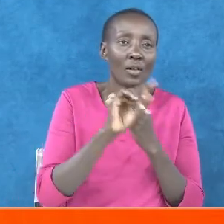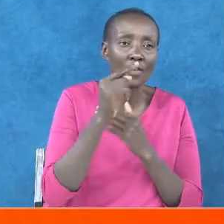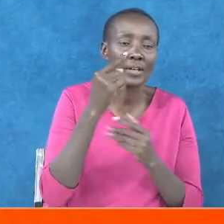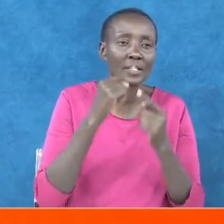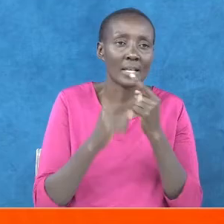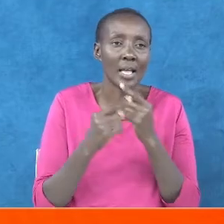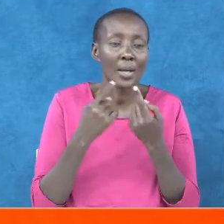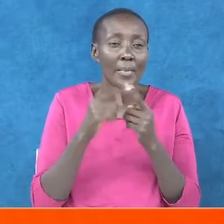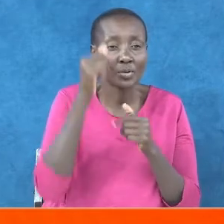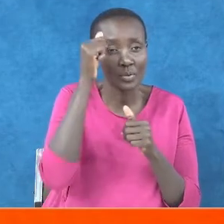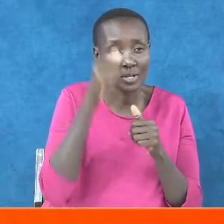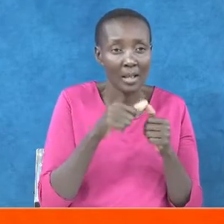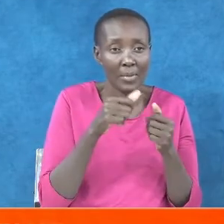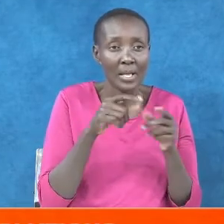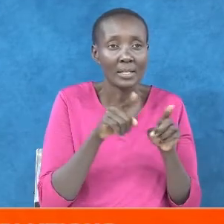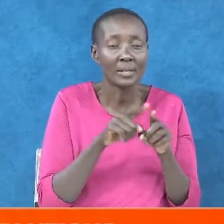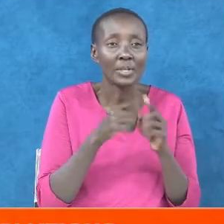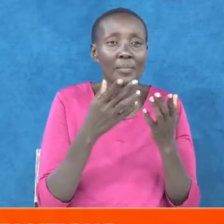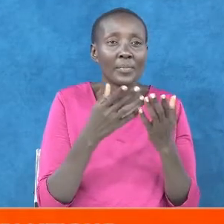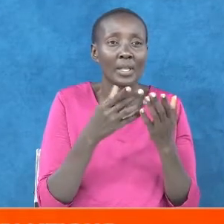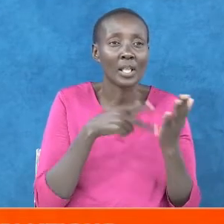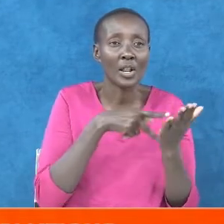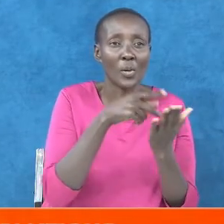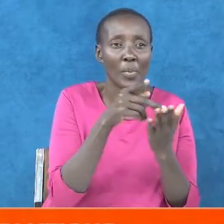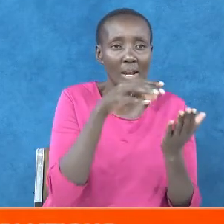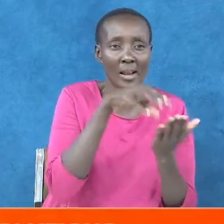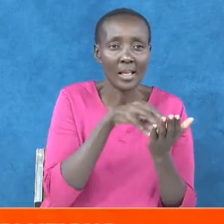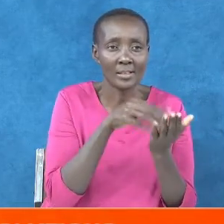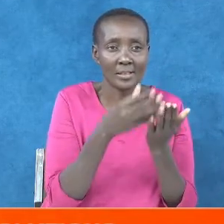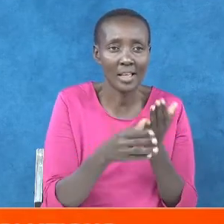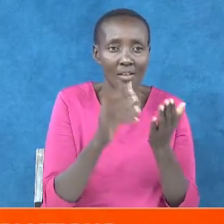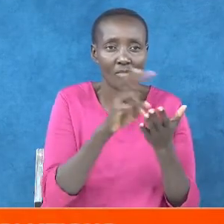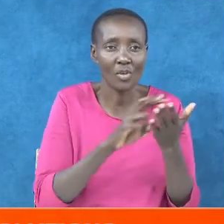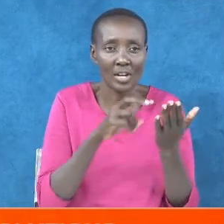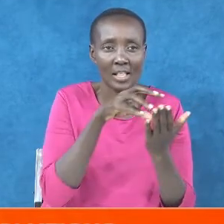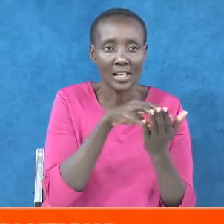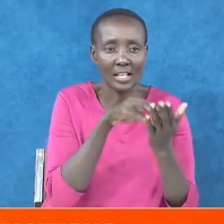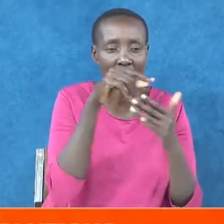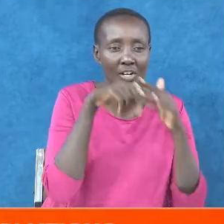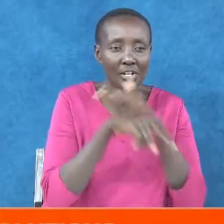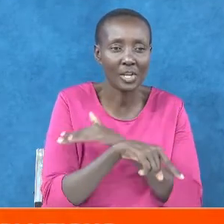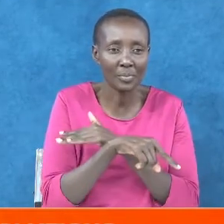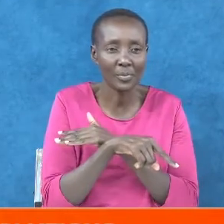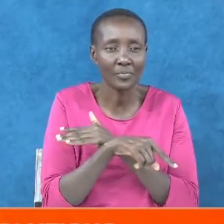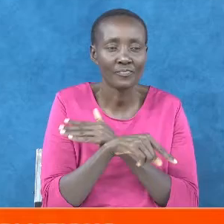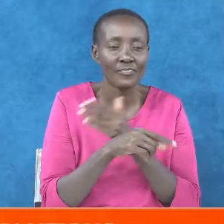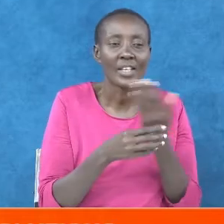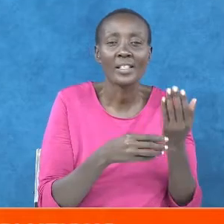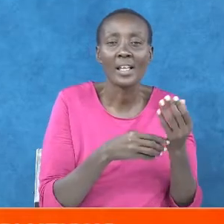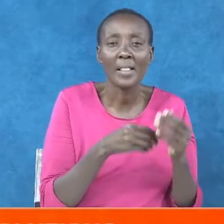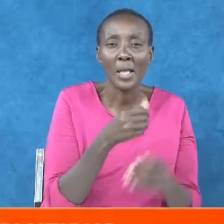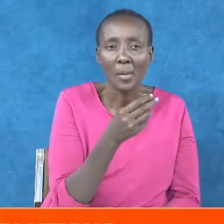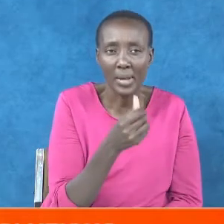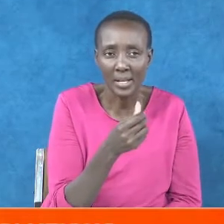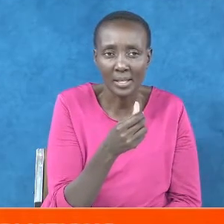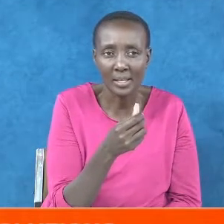Right. But you see, and what was paid in that specific case, if you read the particulars of that case, that exchange of money, it was